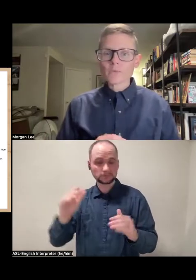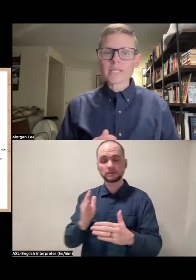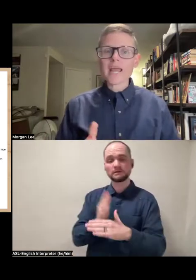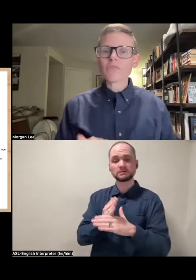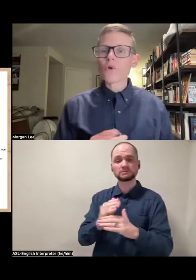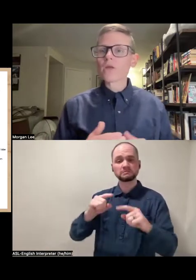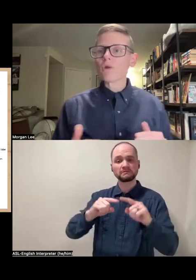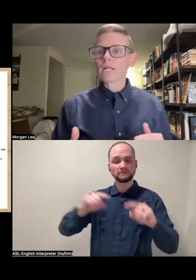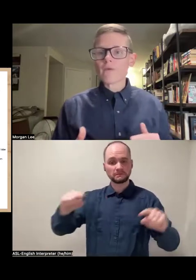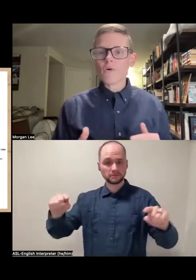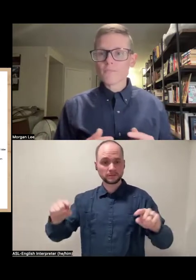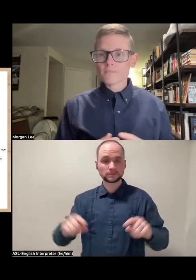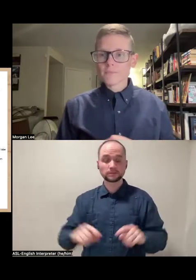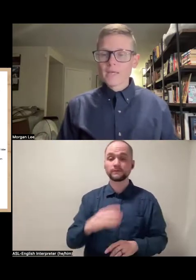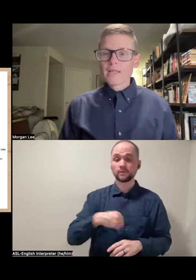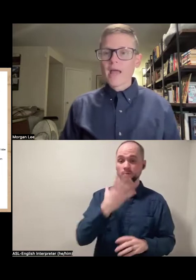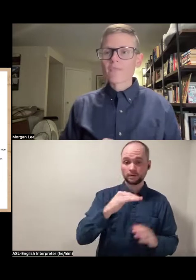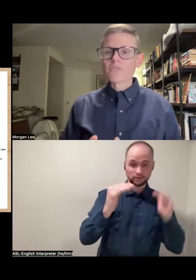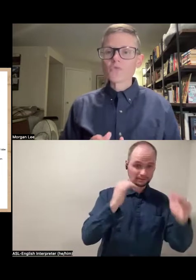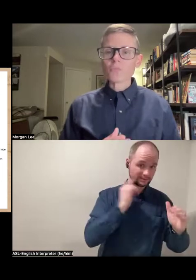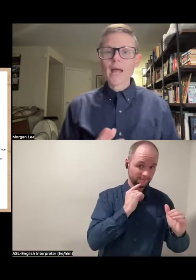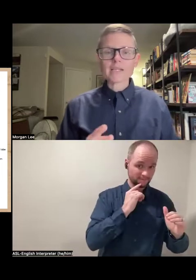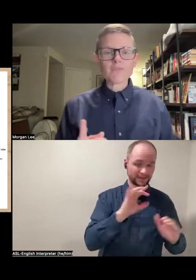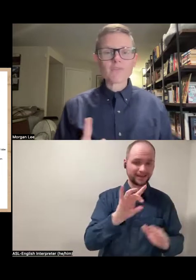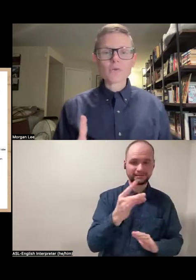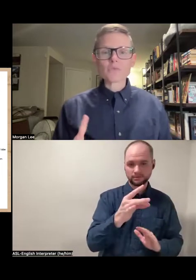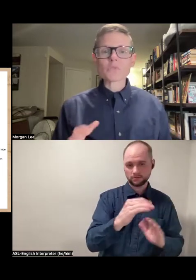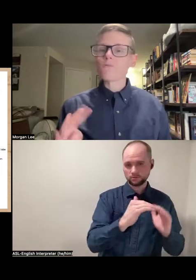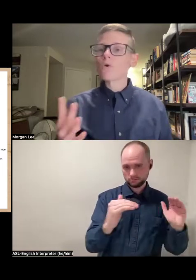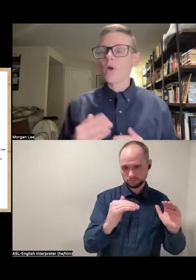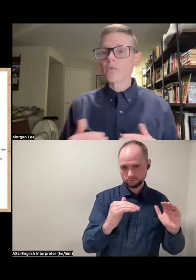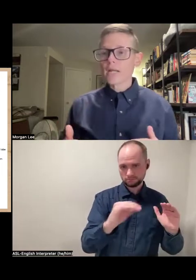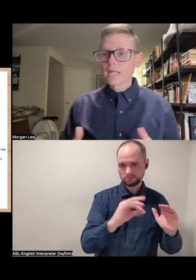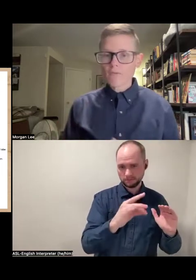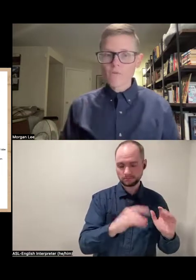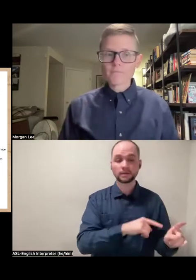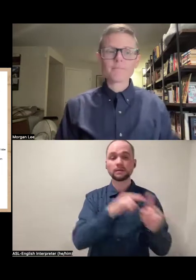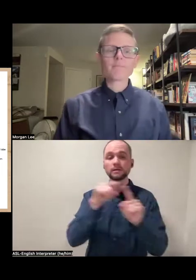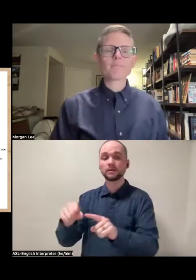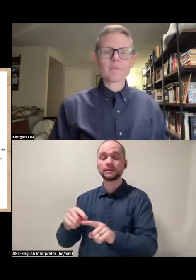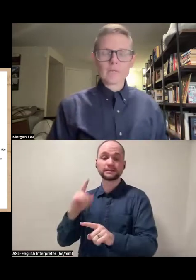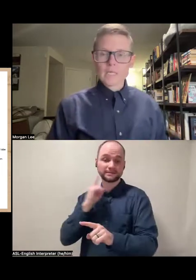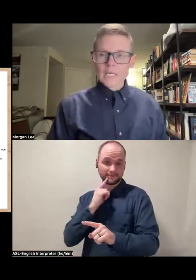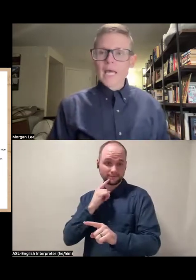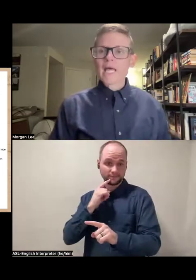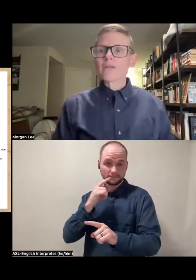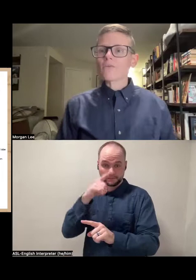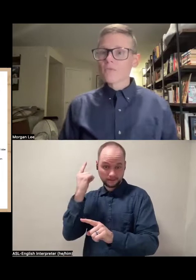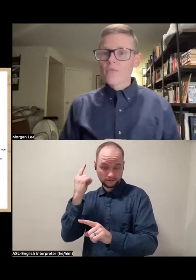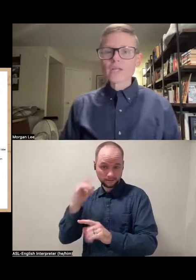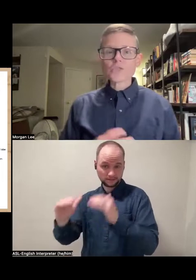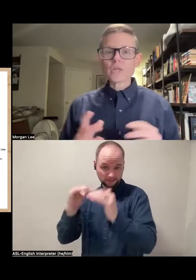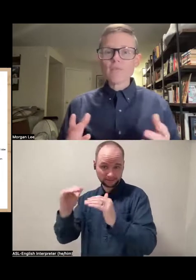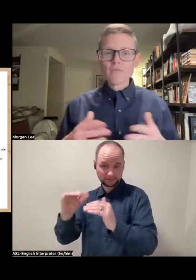adults was an 8th grade reading level. The average for Black deaf adults was a 4th grade reading level.